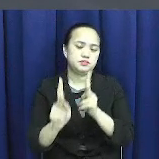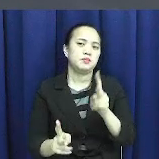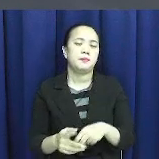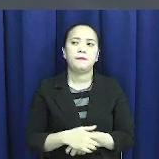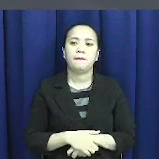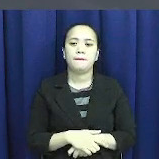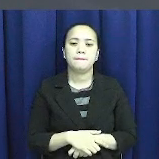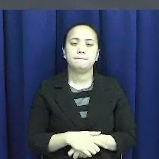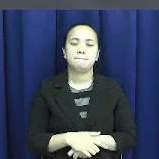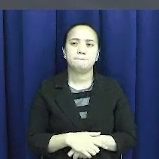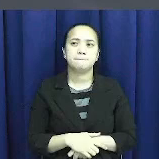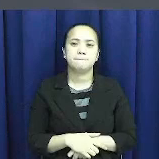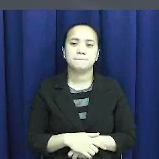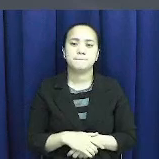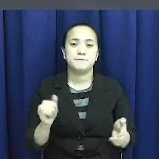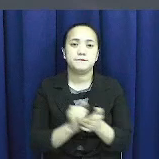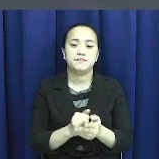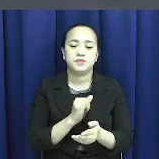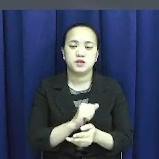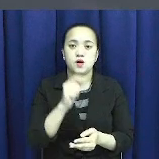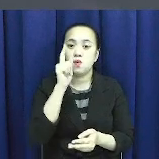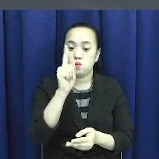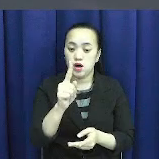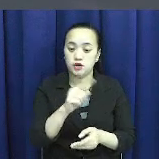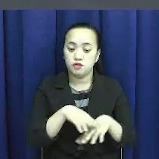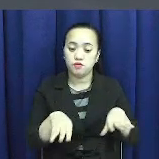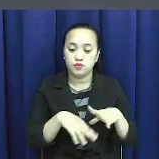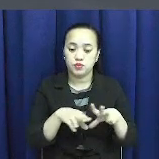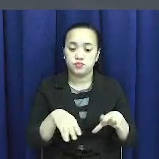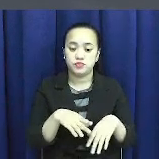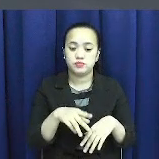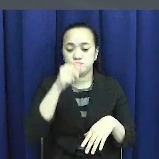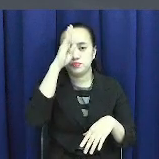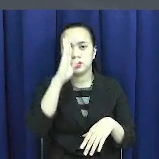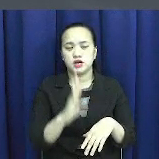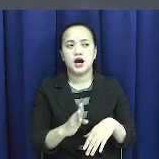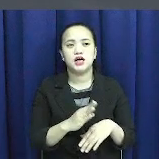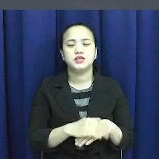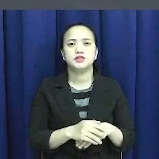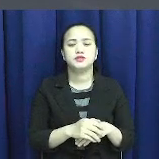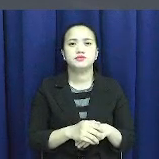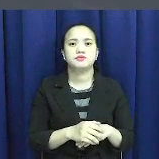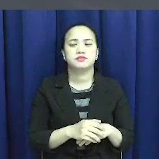Yun po ang kanilang ordination. God ordained them to offer sacrifices for sin.